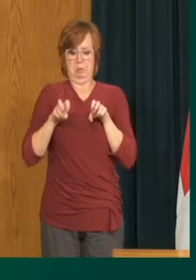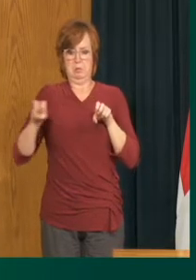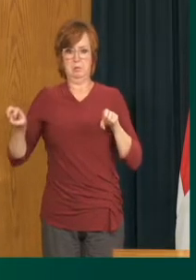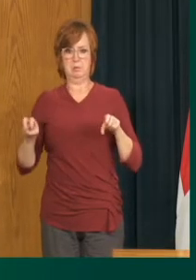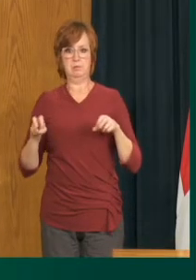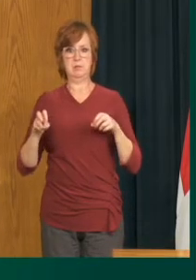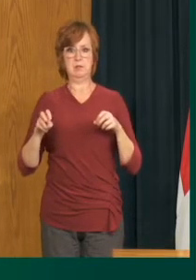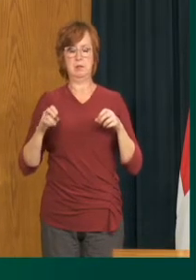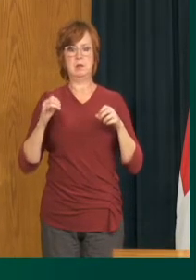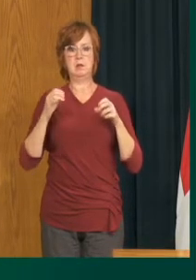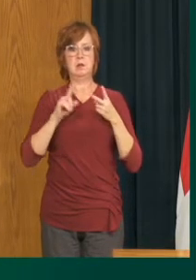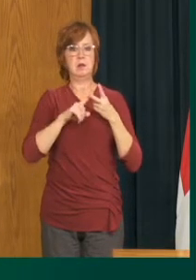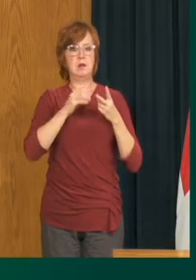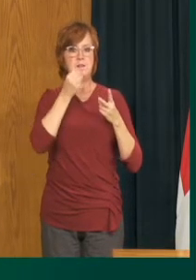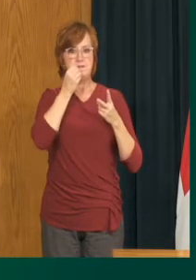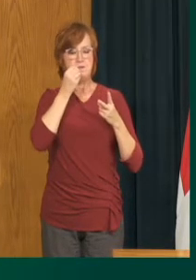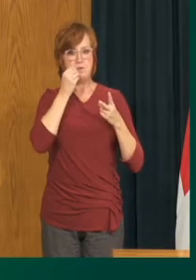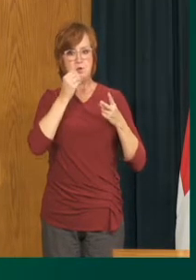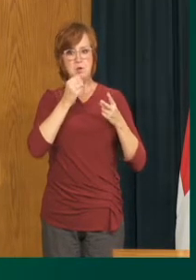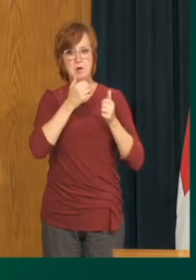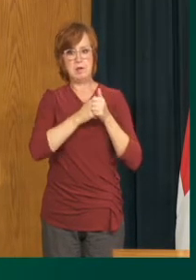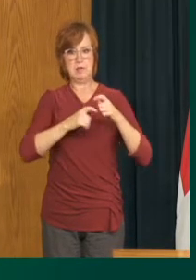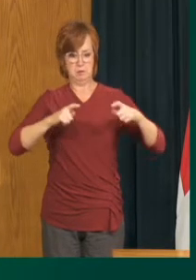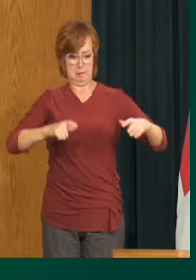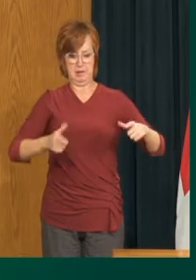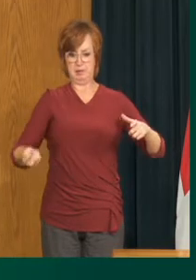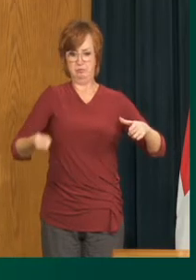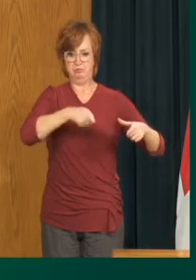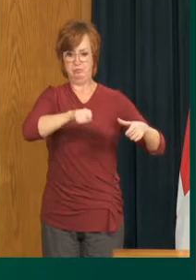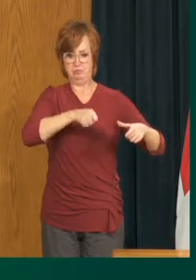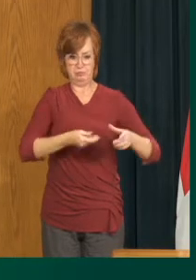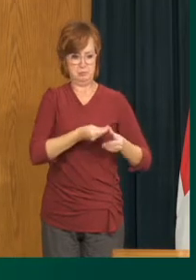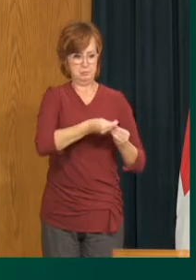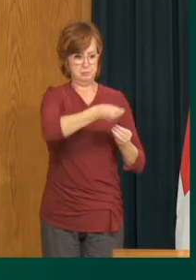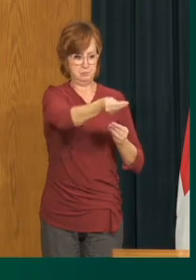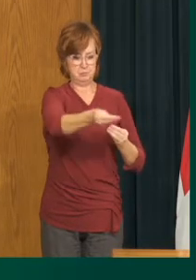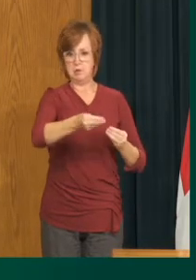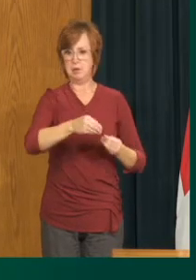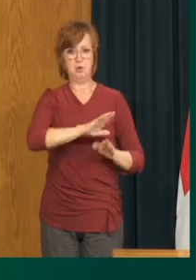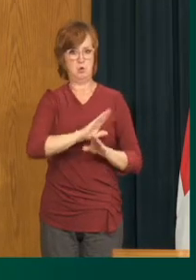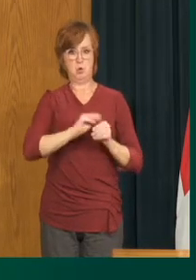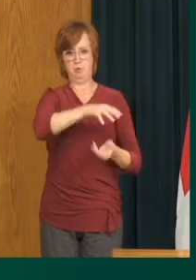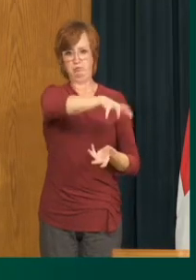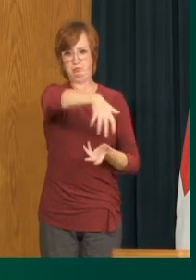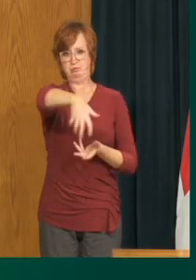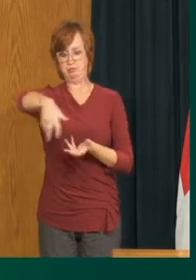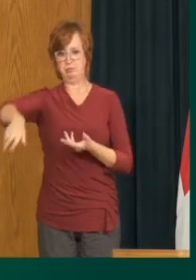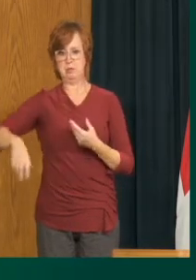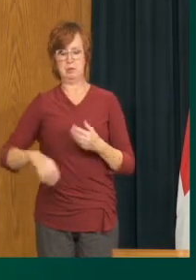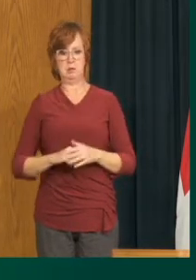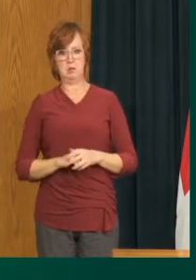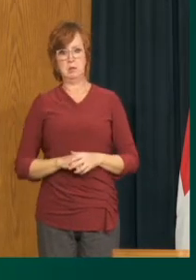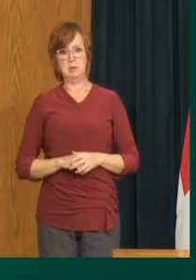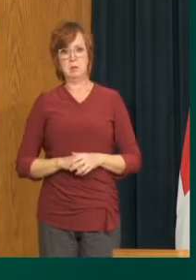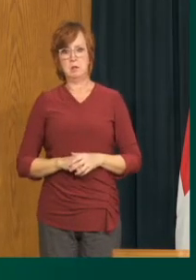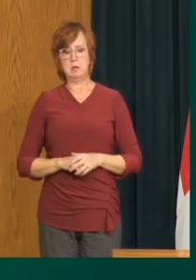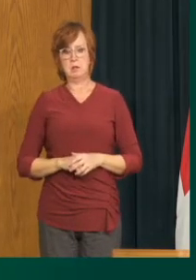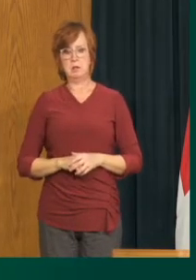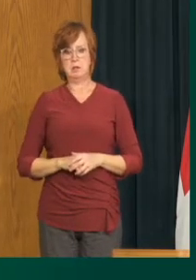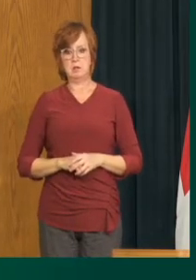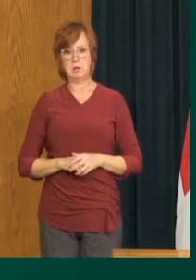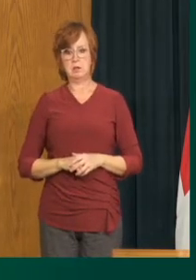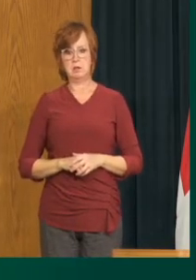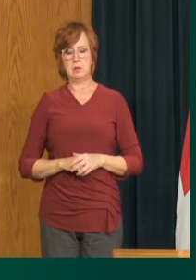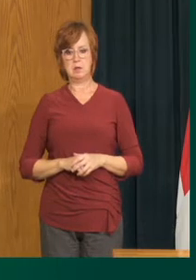apart. Food should be served plated. People shouldn't be gathering around, a buffet, for example, because that's